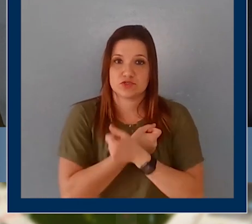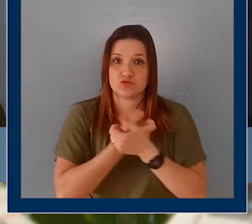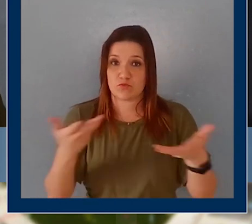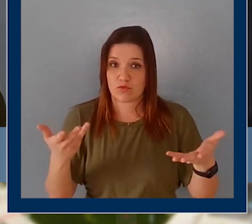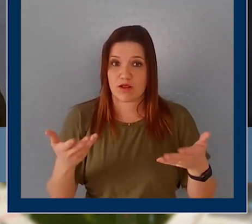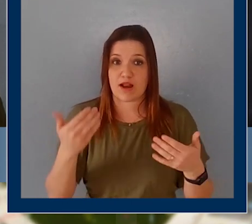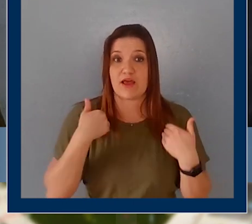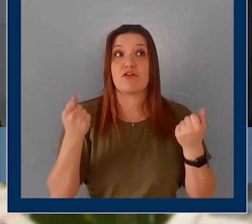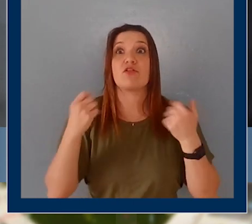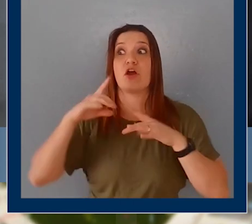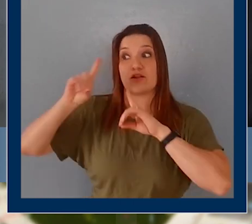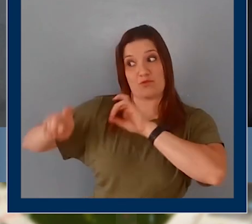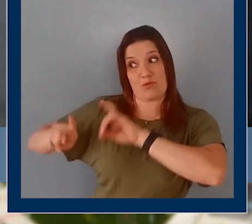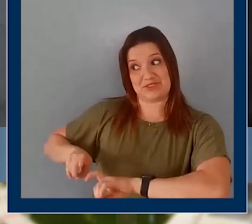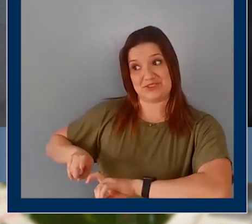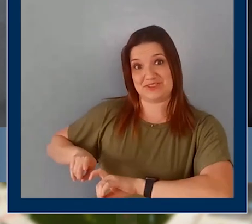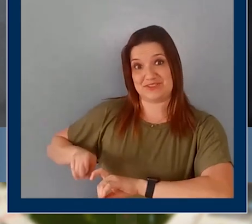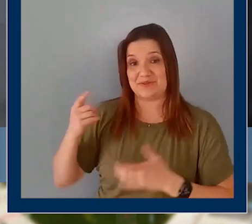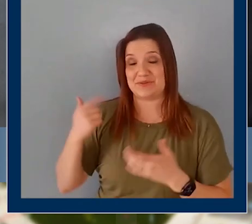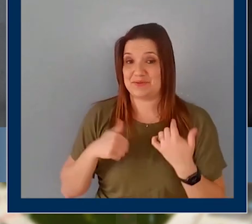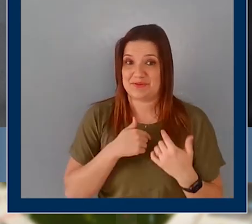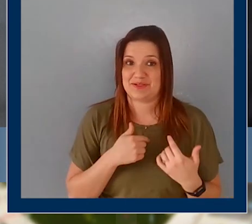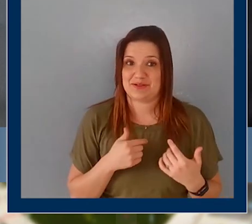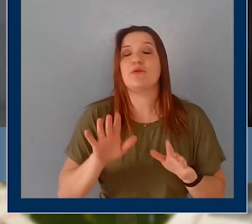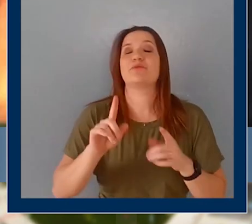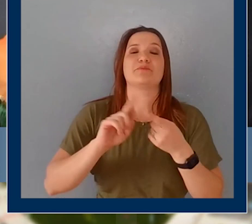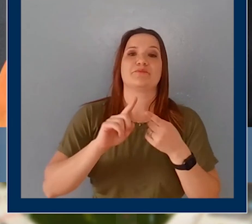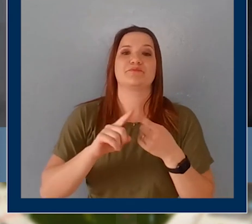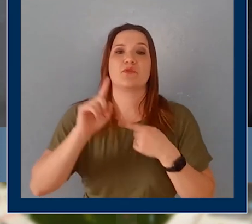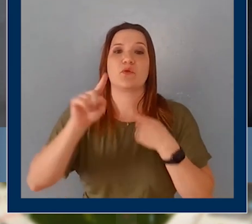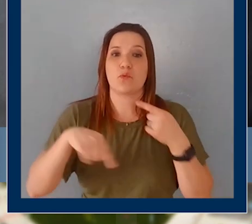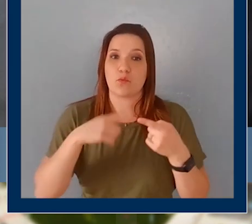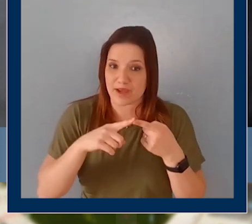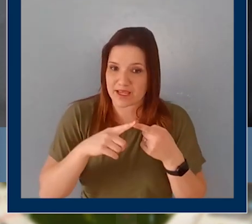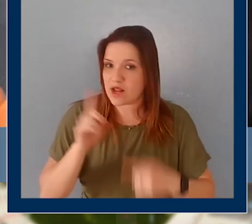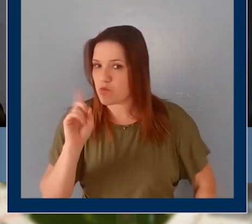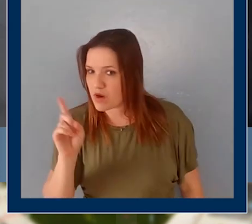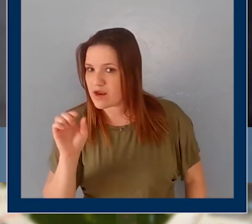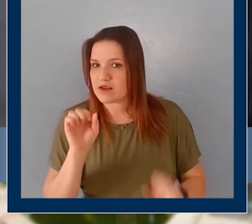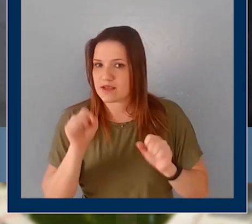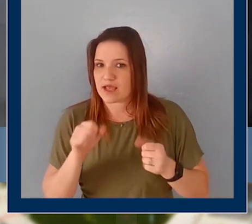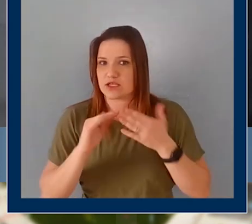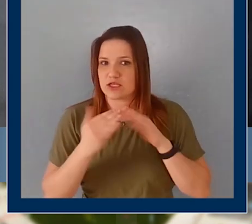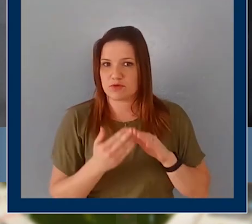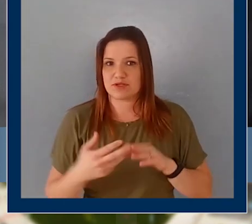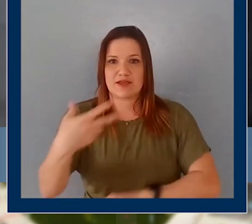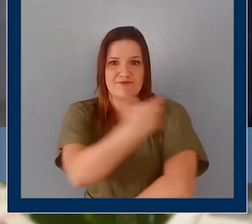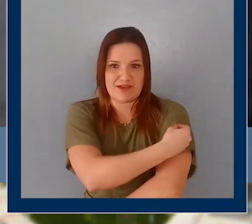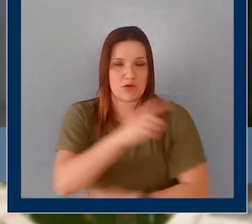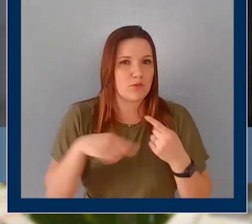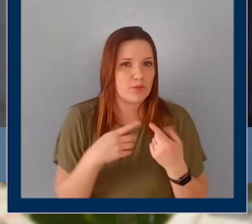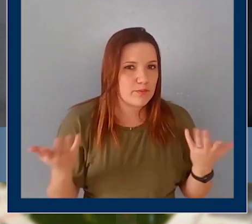right. Okay, so let's move on, Gary, to vaccinations. But our phones are ringing off the hook, and I know yours are too.